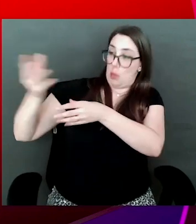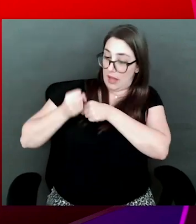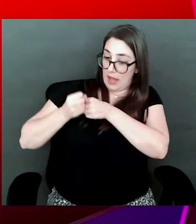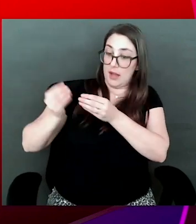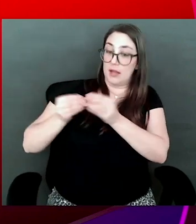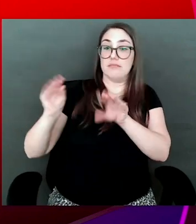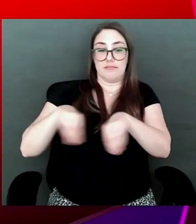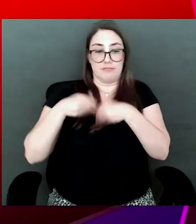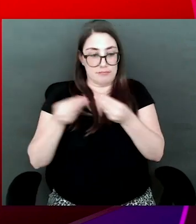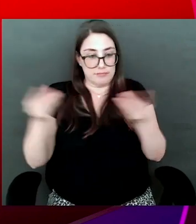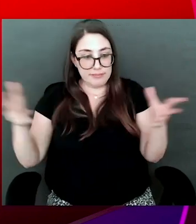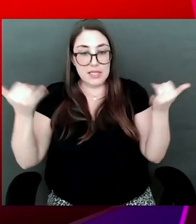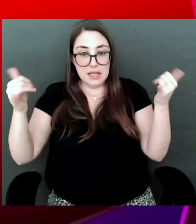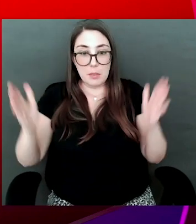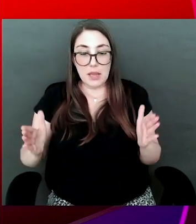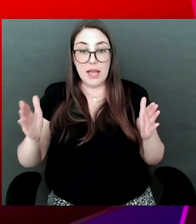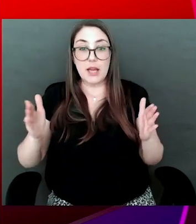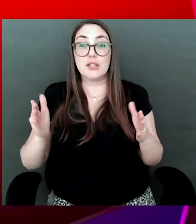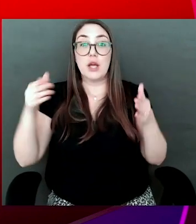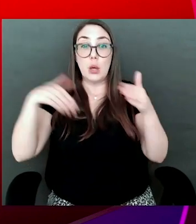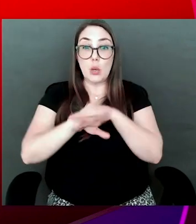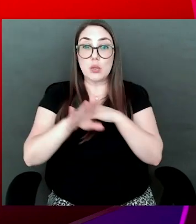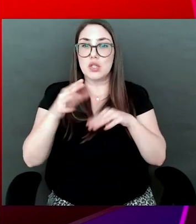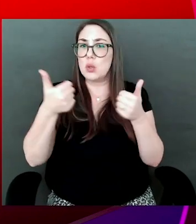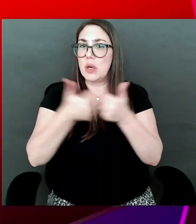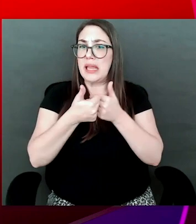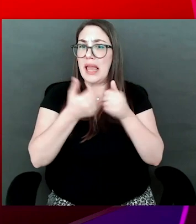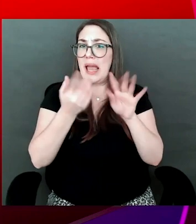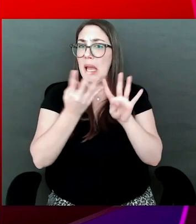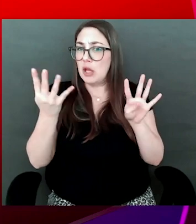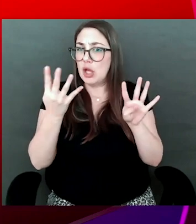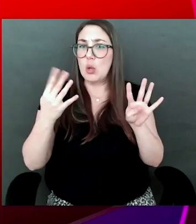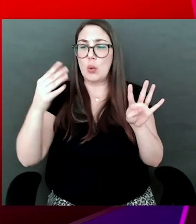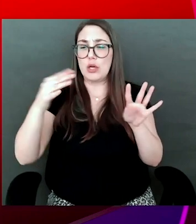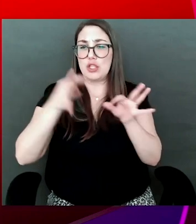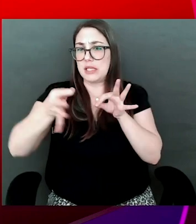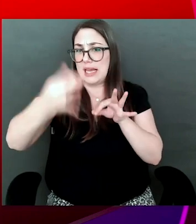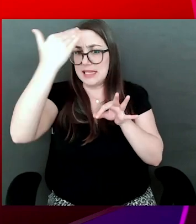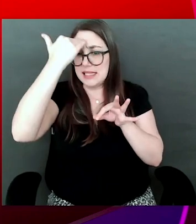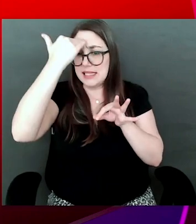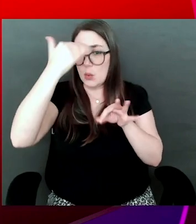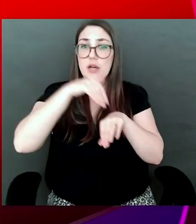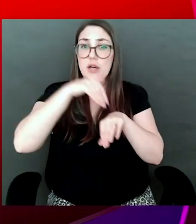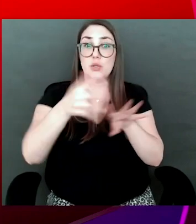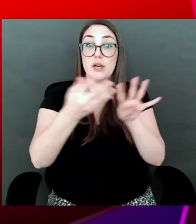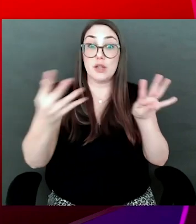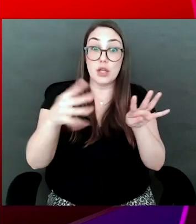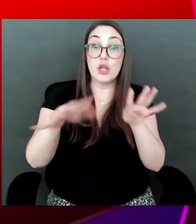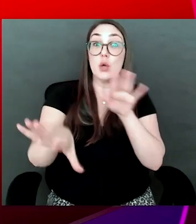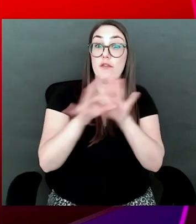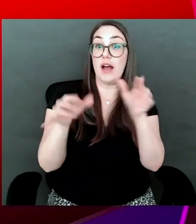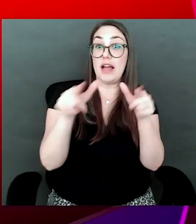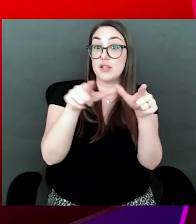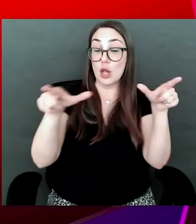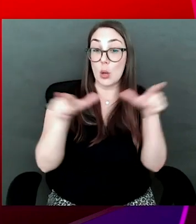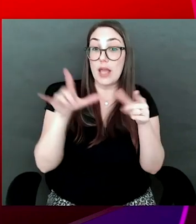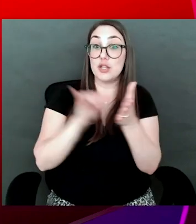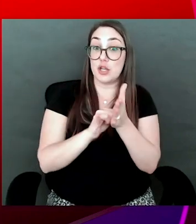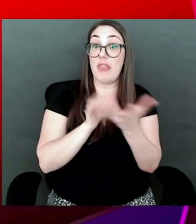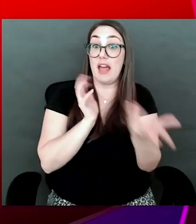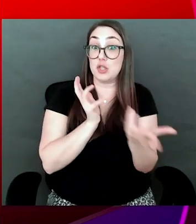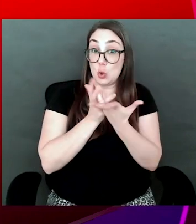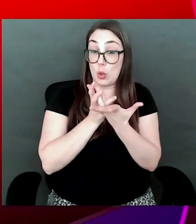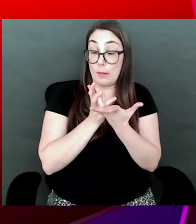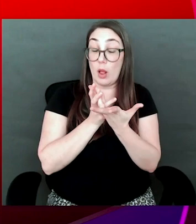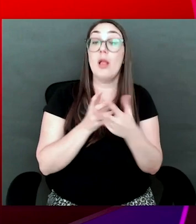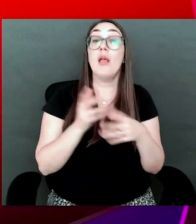a GameLift queue, which is also like latency aware. So you said the latency is there, and the queue finds a location that is suitable. Yeah. And it also has a